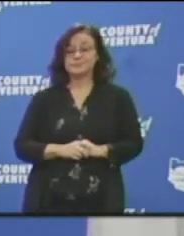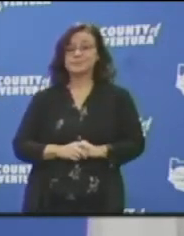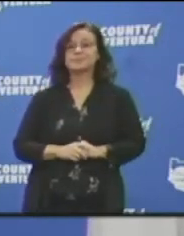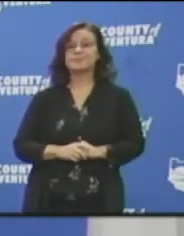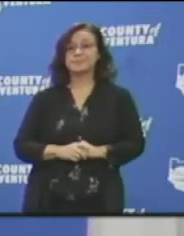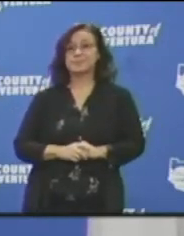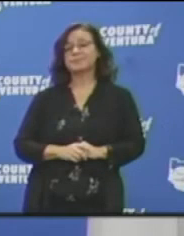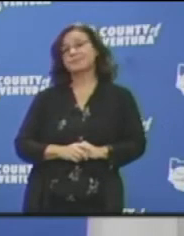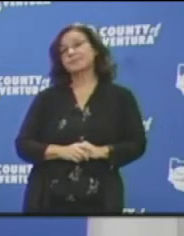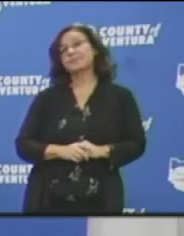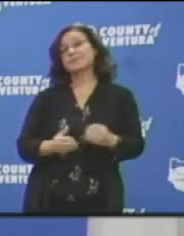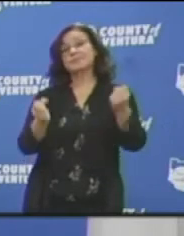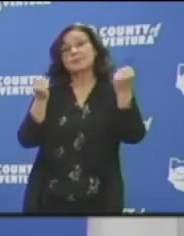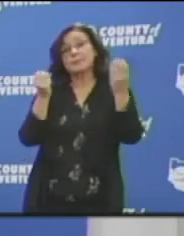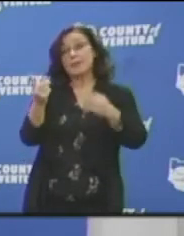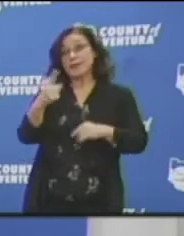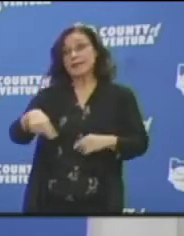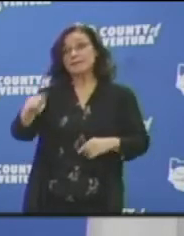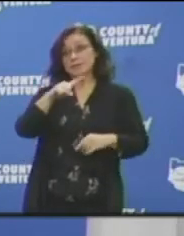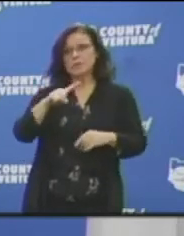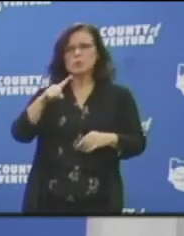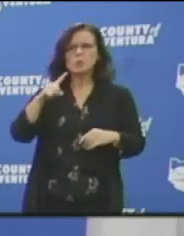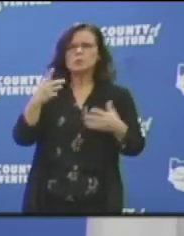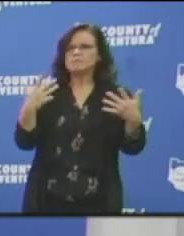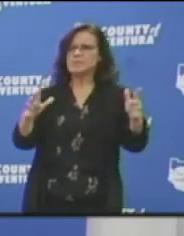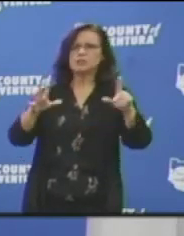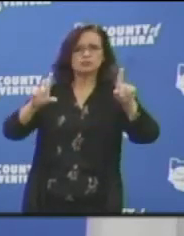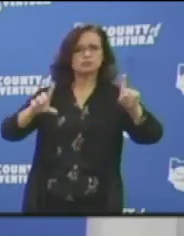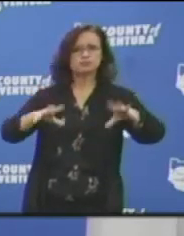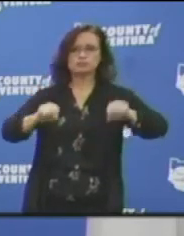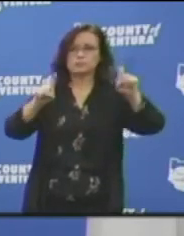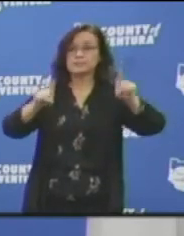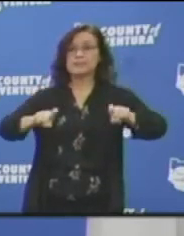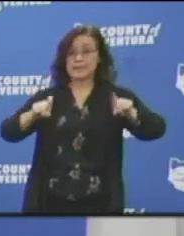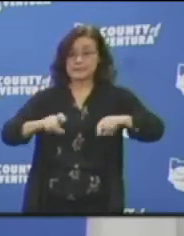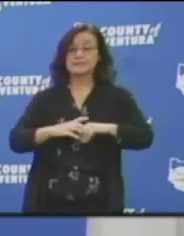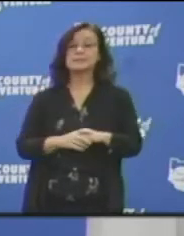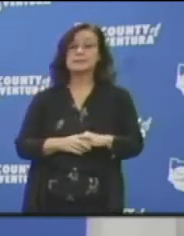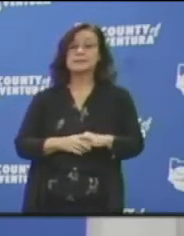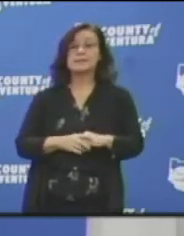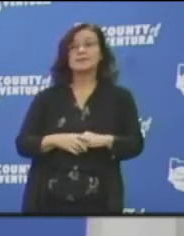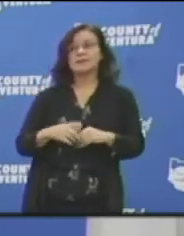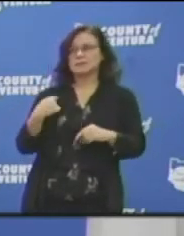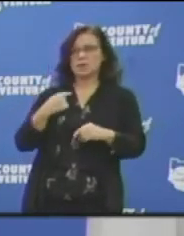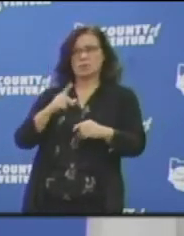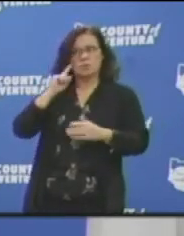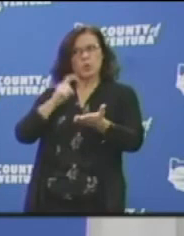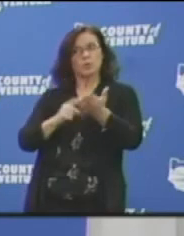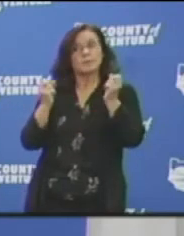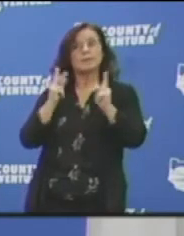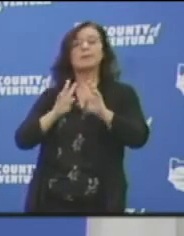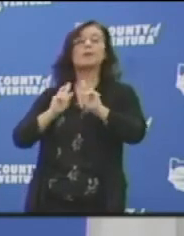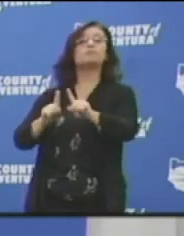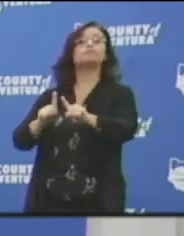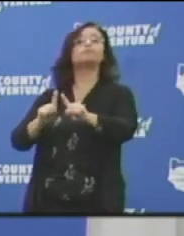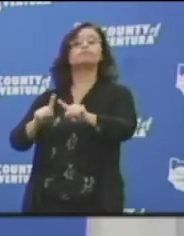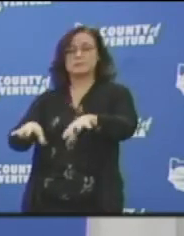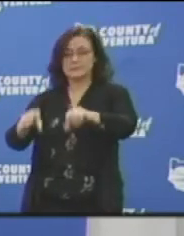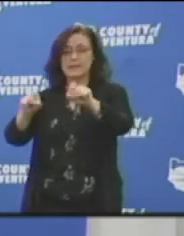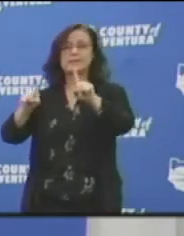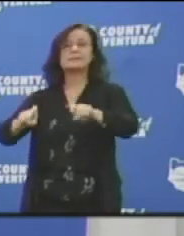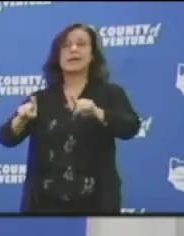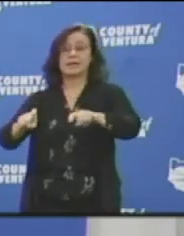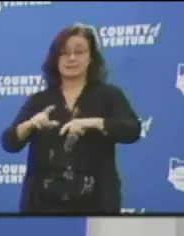As many of you may have been tested, testing volumes are high. And as